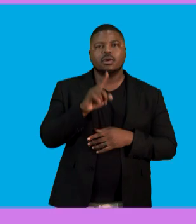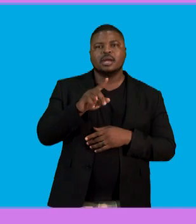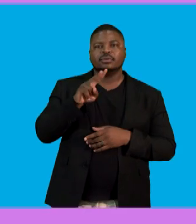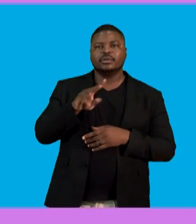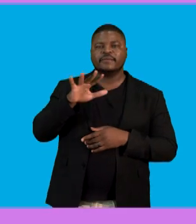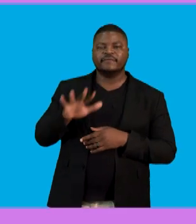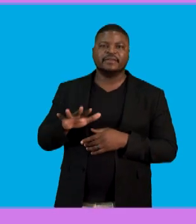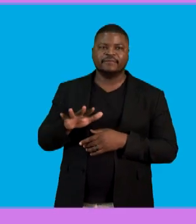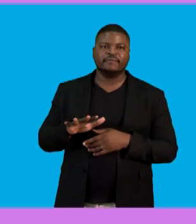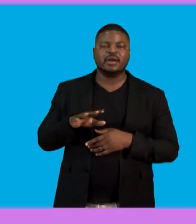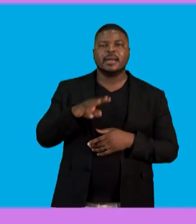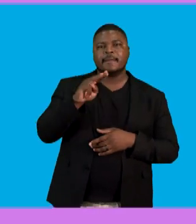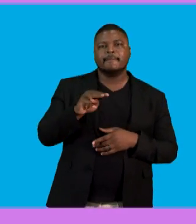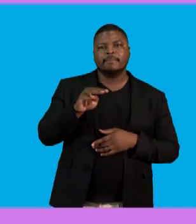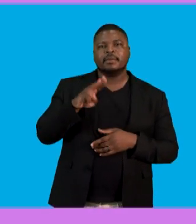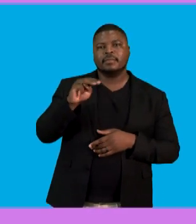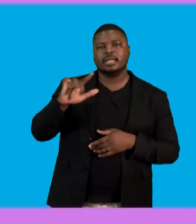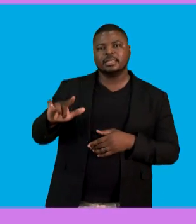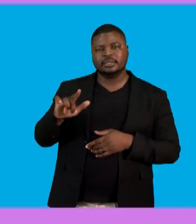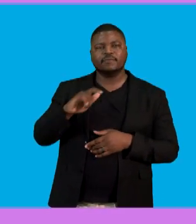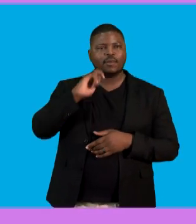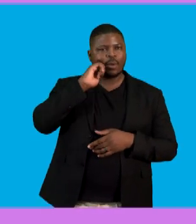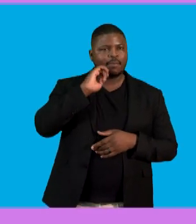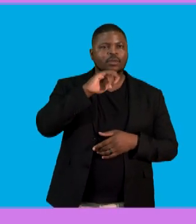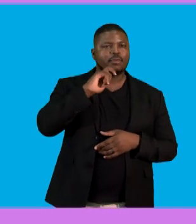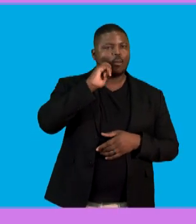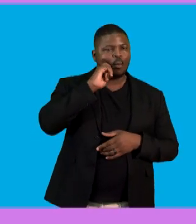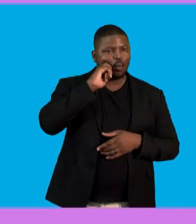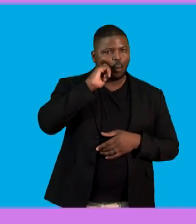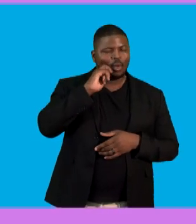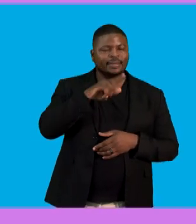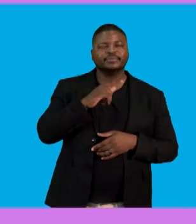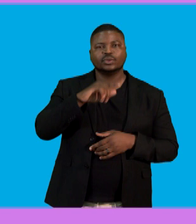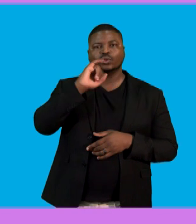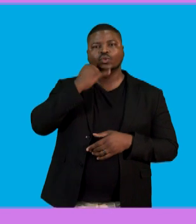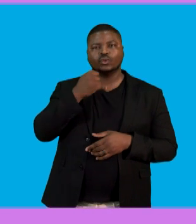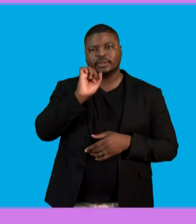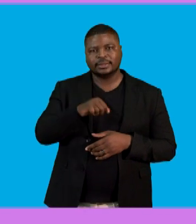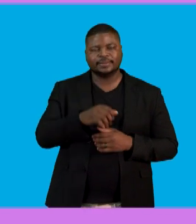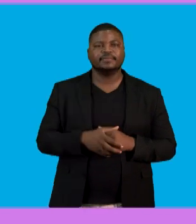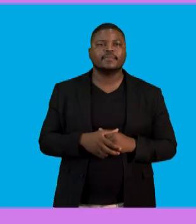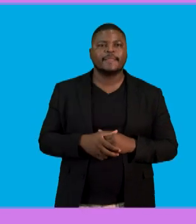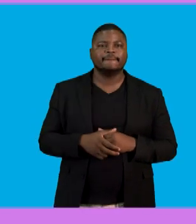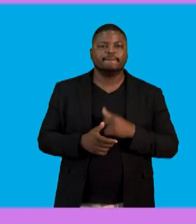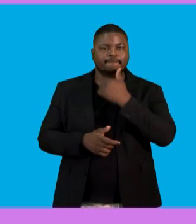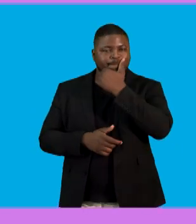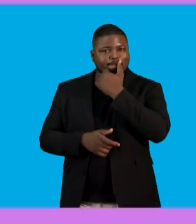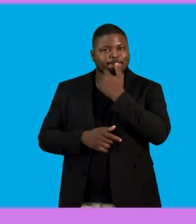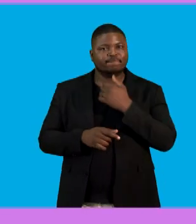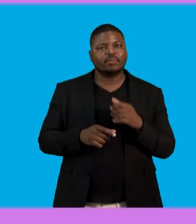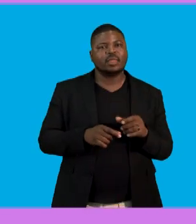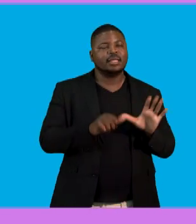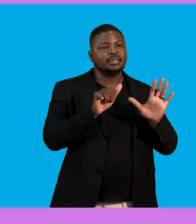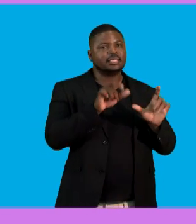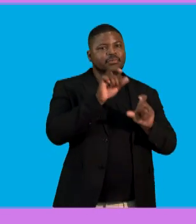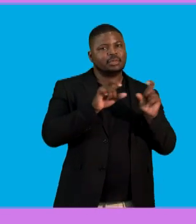milliliters of lemon juice. So now we are increasing the number to what? To 6 people. So we have 6 people. We divide